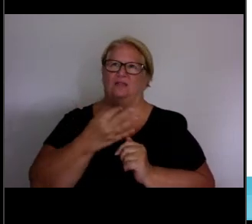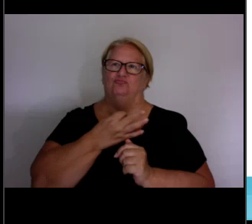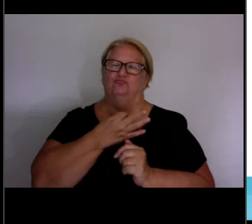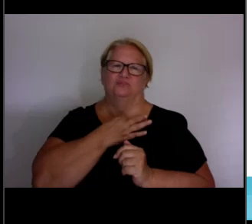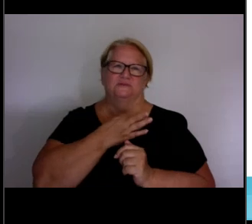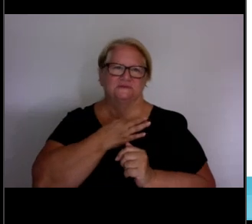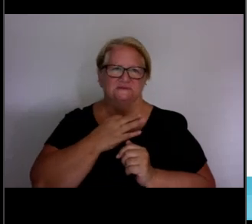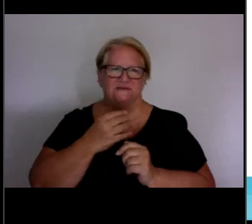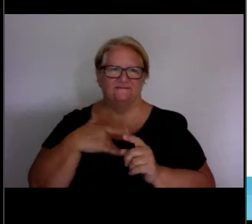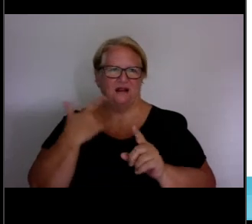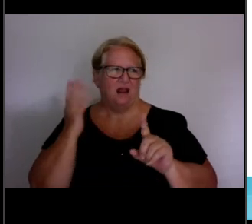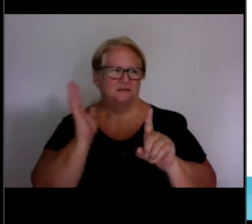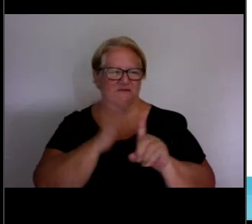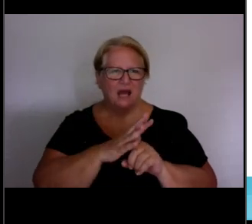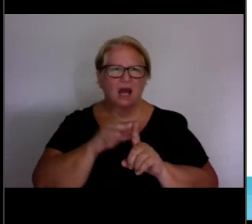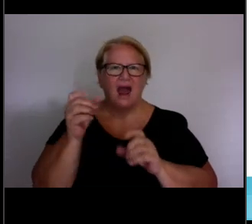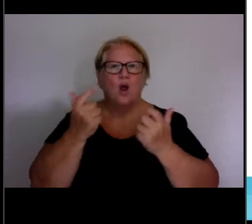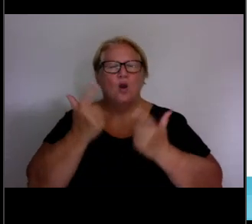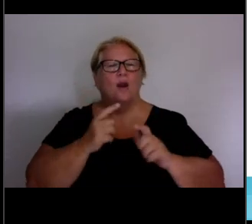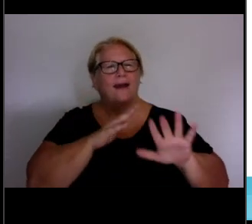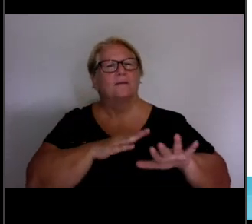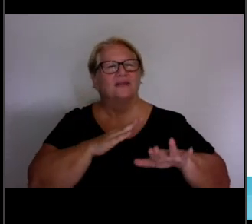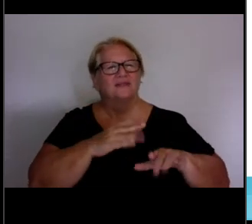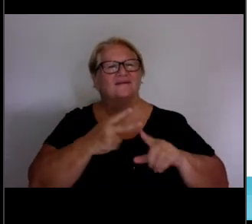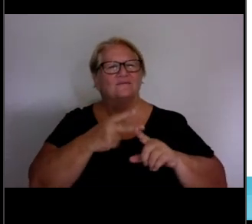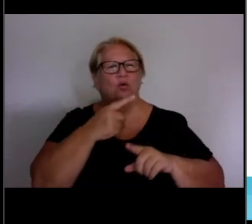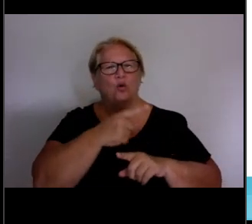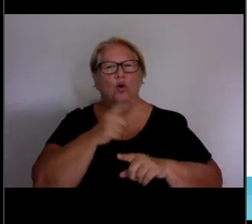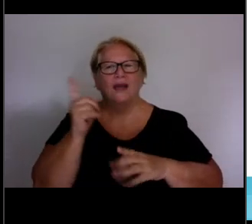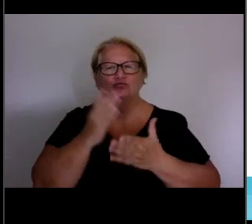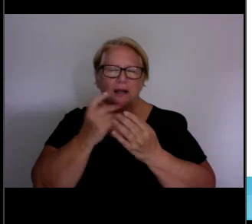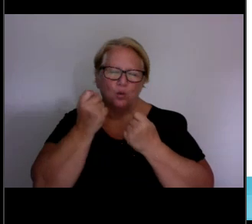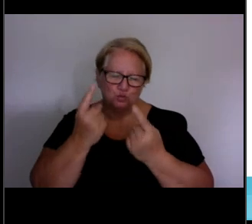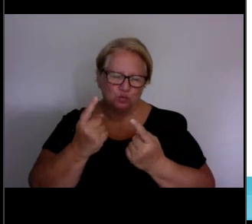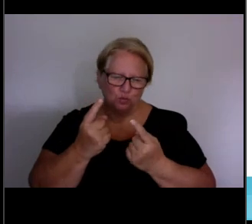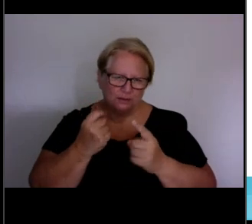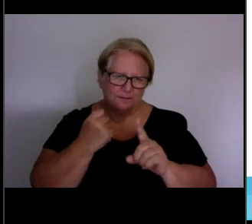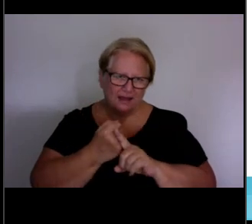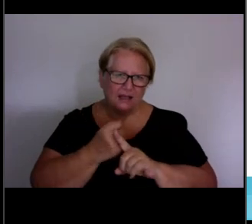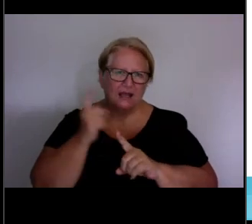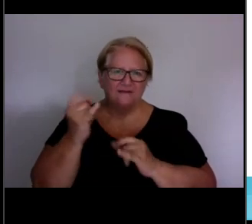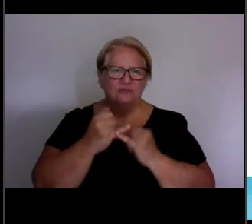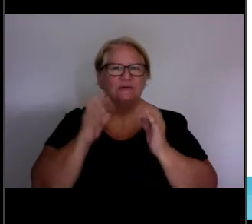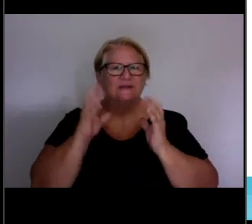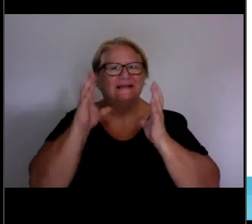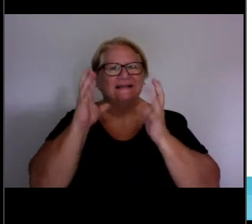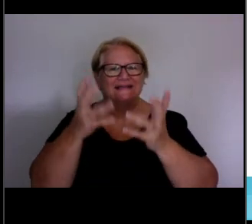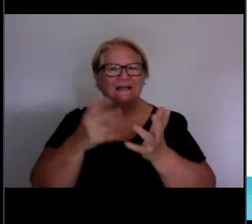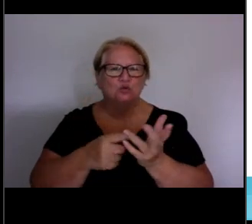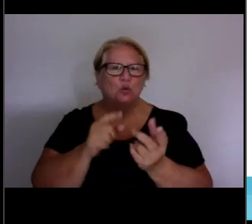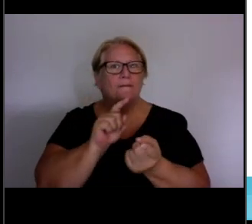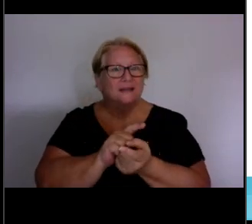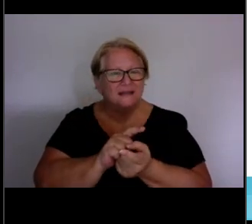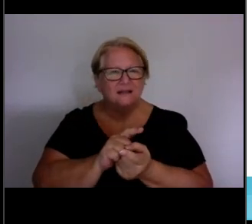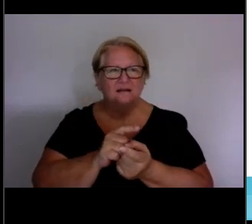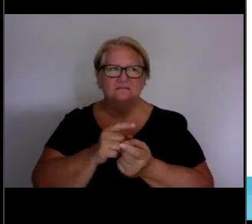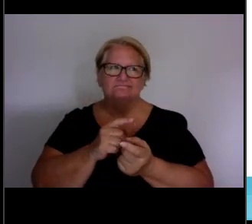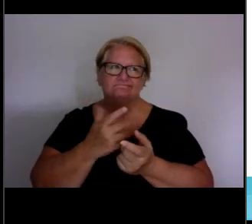had a lot of empathy for her, so he really got it. And he was very keen to meet with her, happy to answer